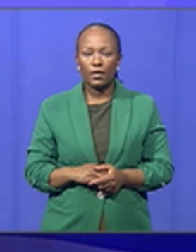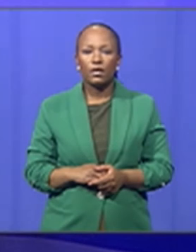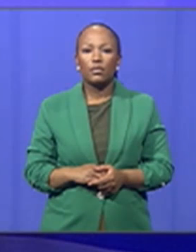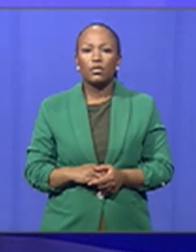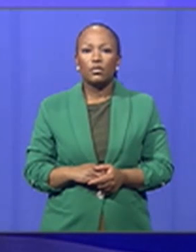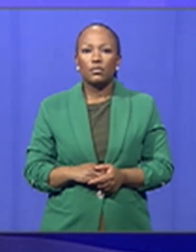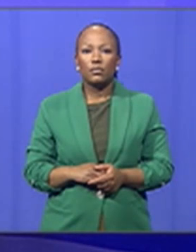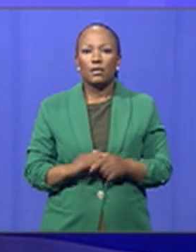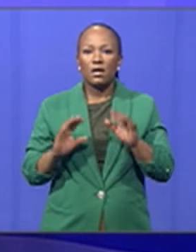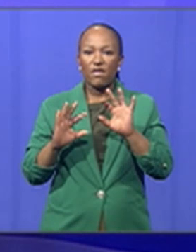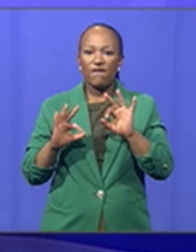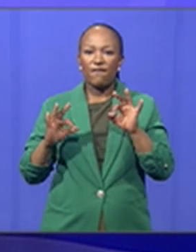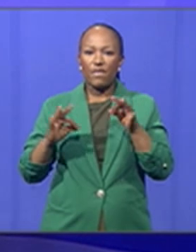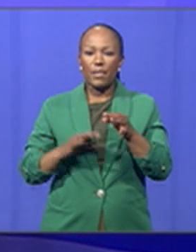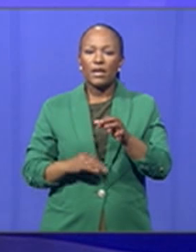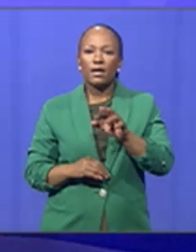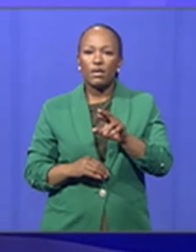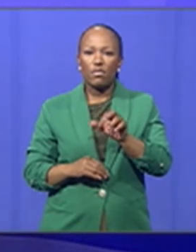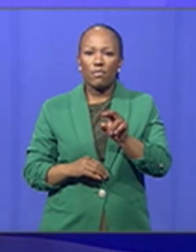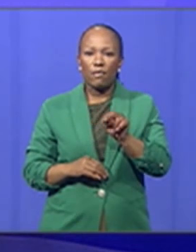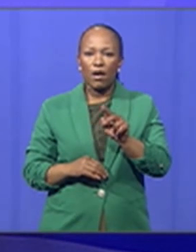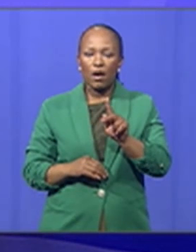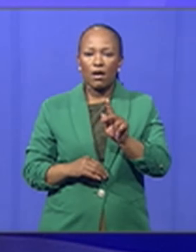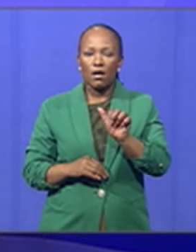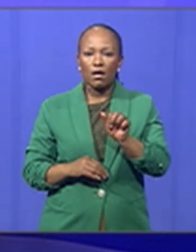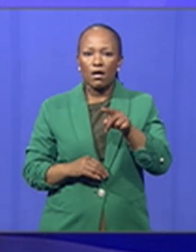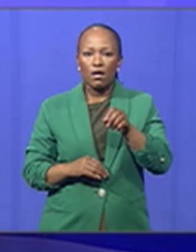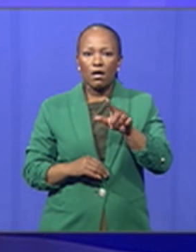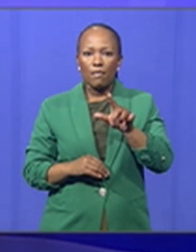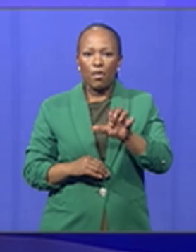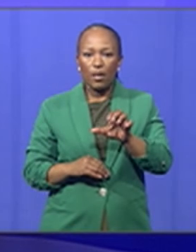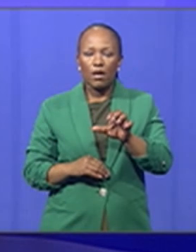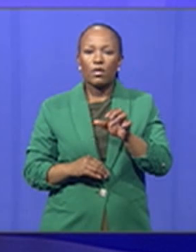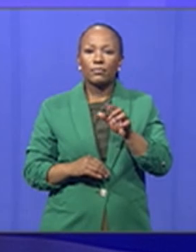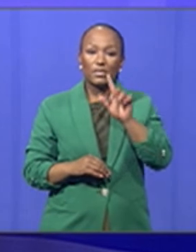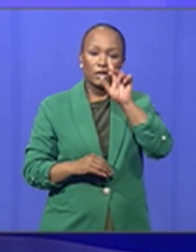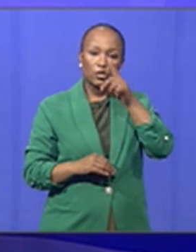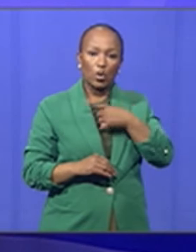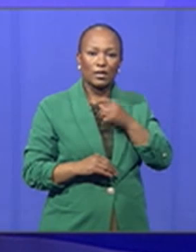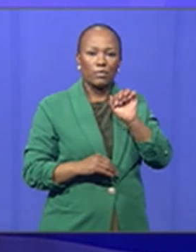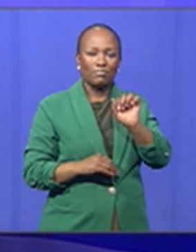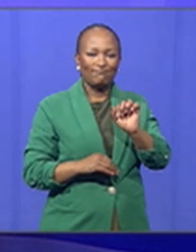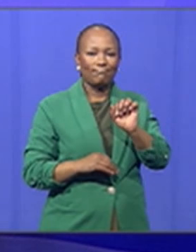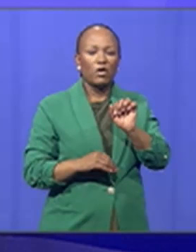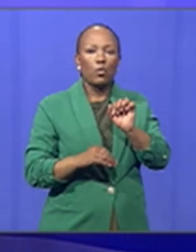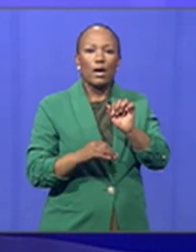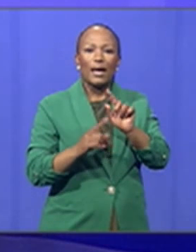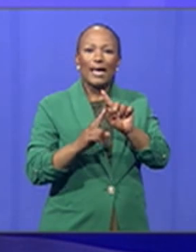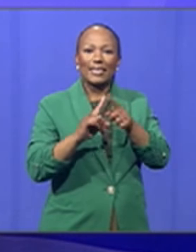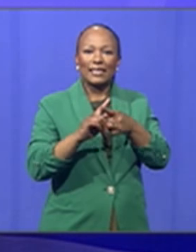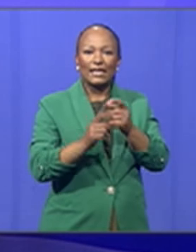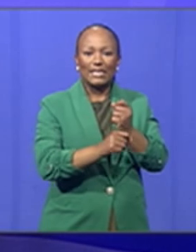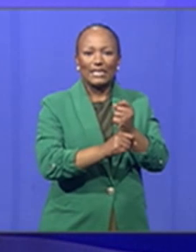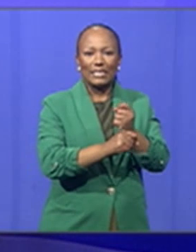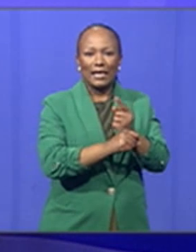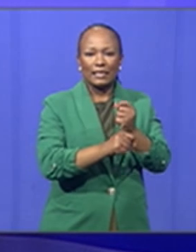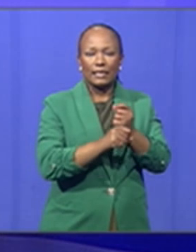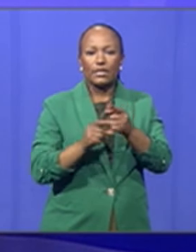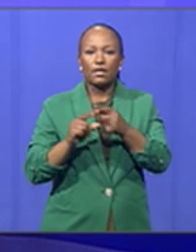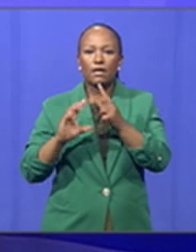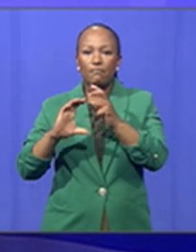Lapa la Garankapo le lobile go morwedi wa lona kotseng ya go ama tekisi le bese yeo e fitilego ka maphelo a barutwana ba bararo le mootledi